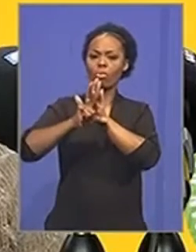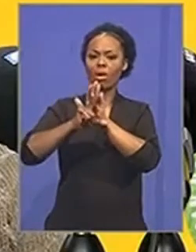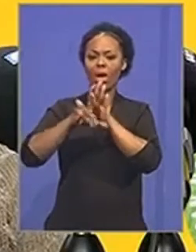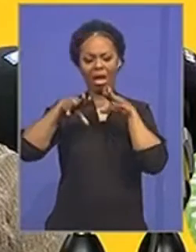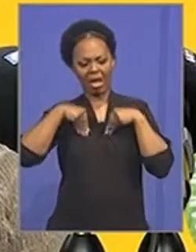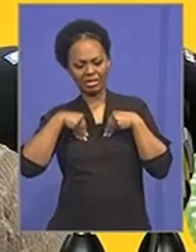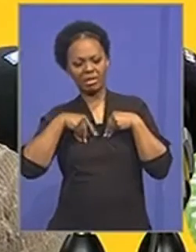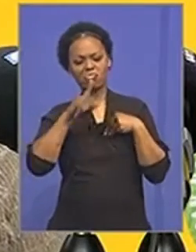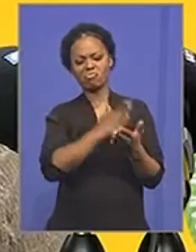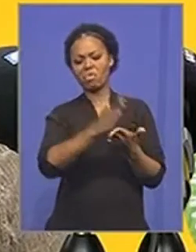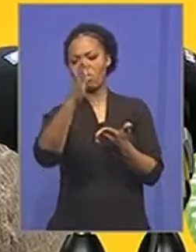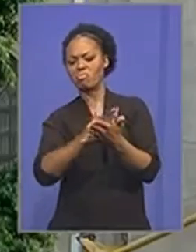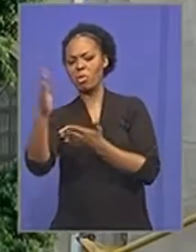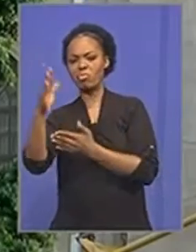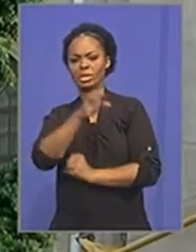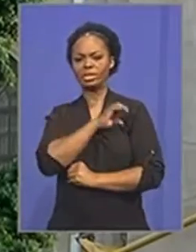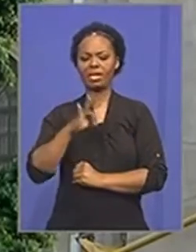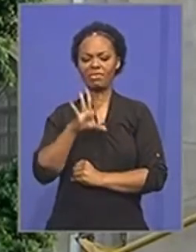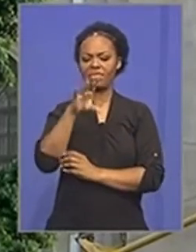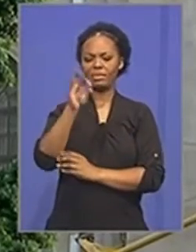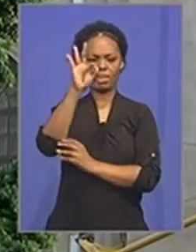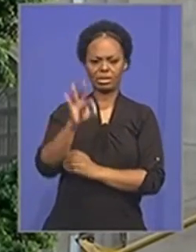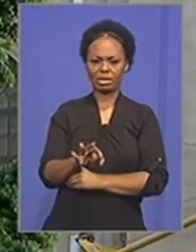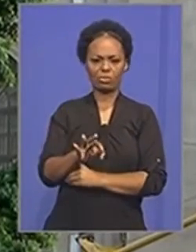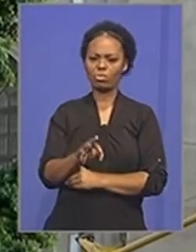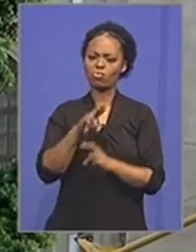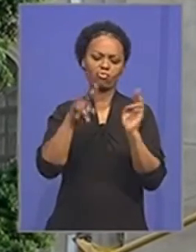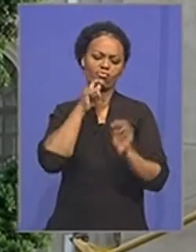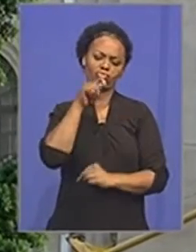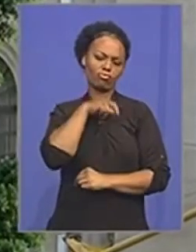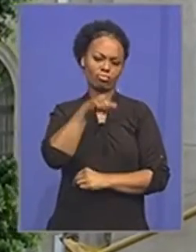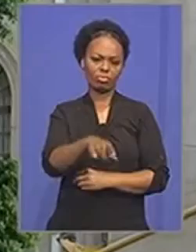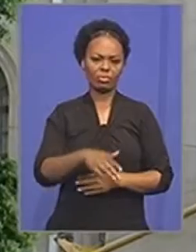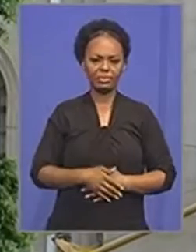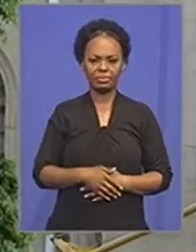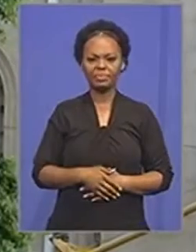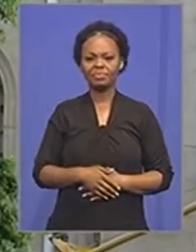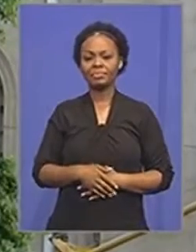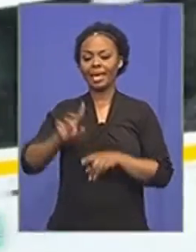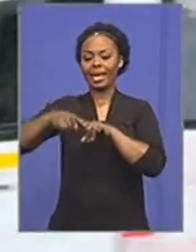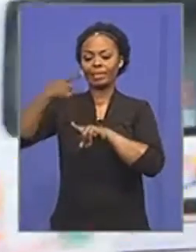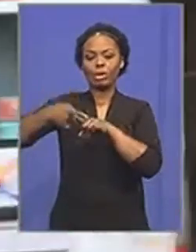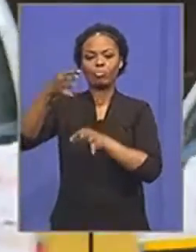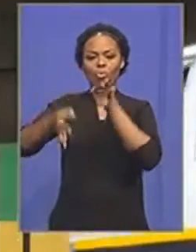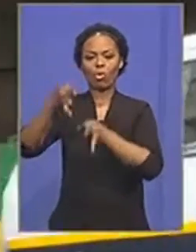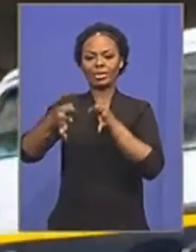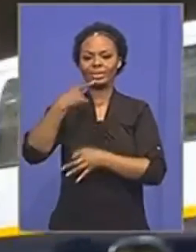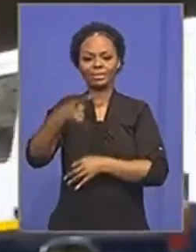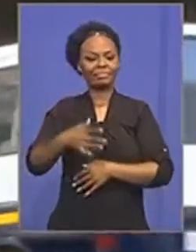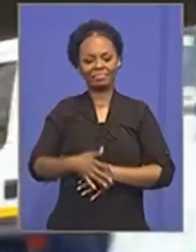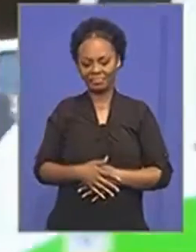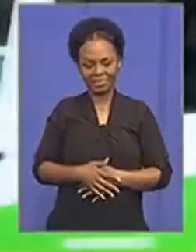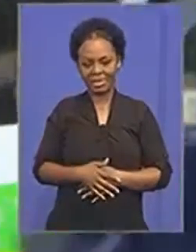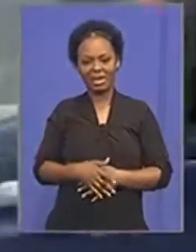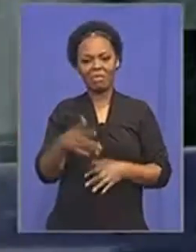reduce staff by 50%. Mohlopuli wa dipolotiki o re ha makatswe ke boemo bona ba ditaba hobane ba bang ba ntseng ba ba